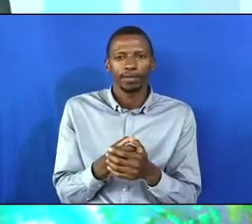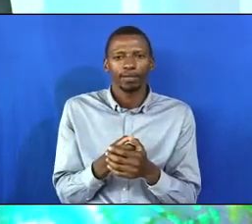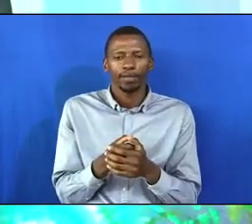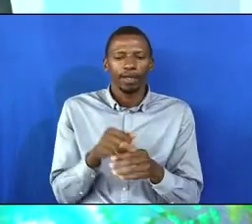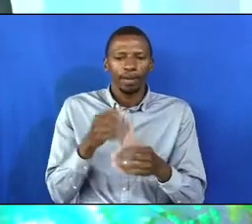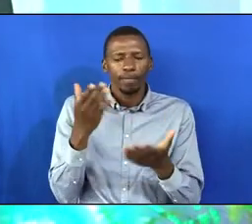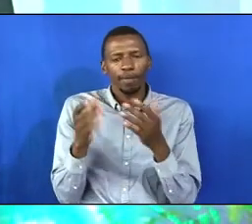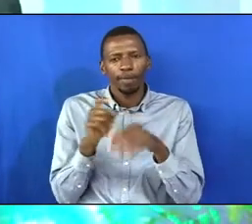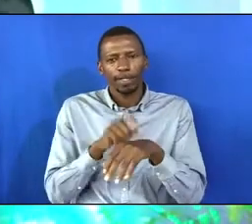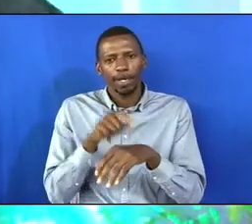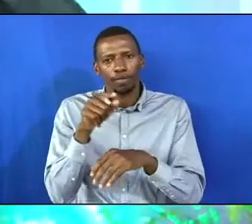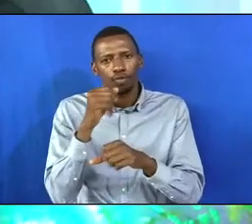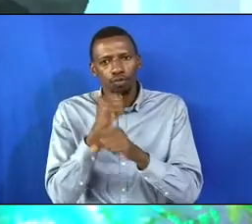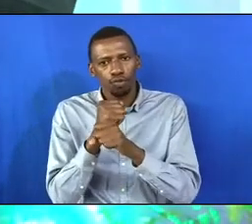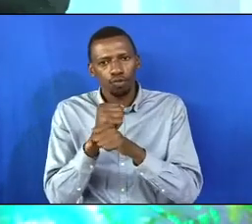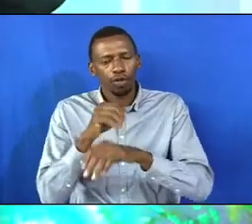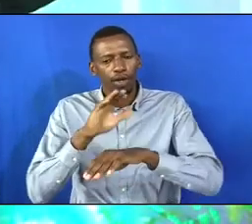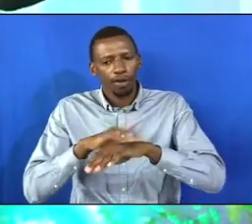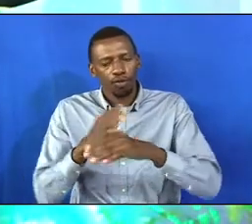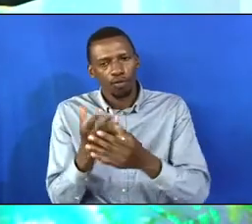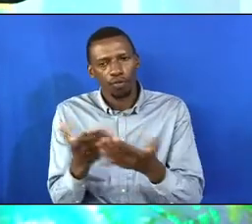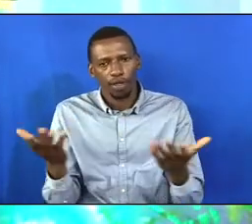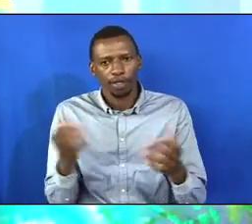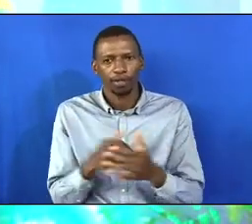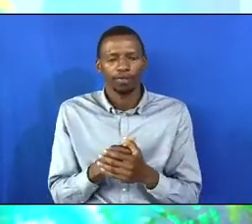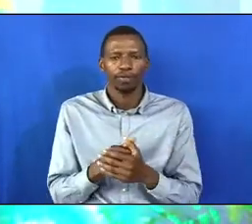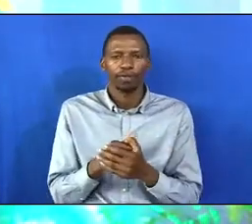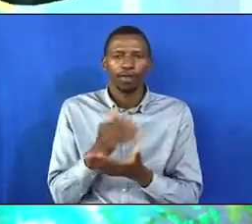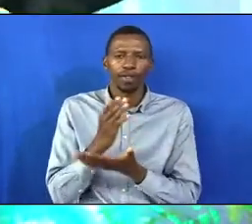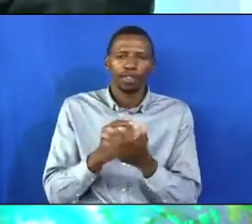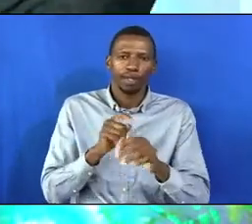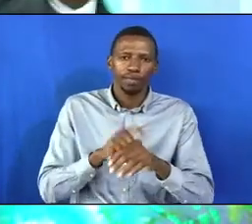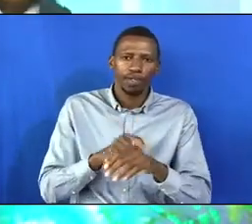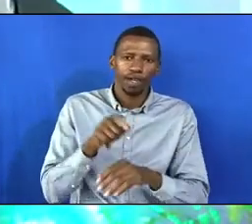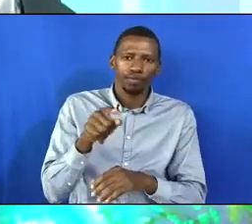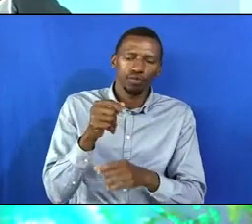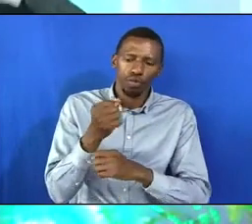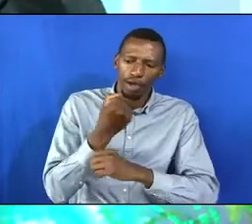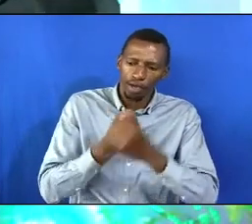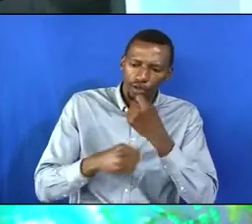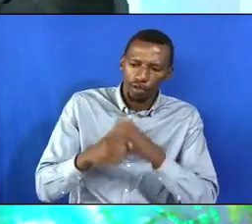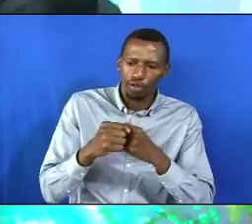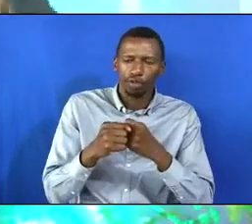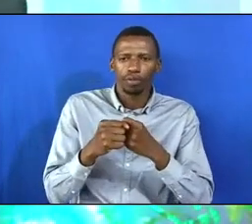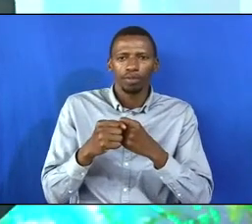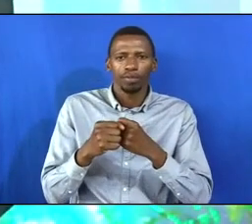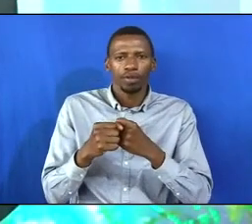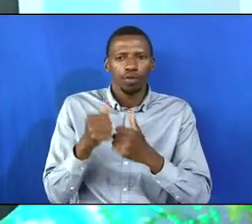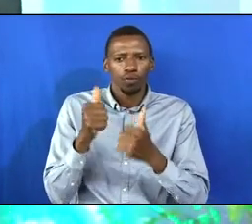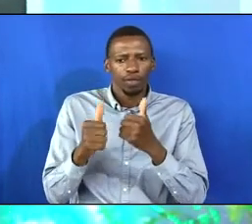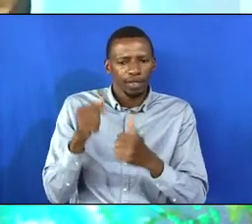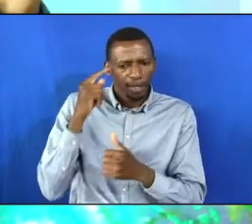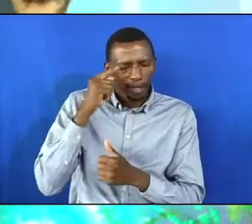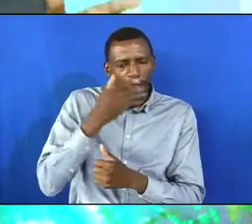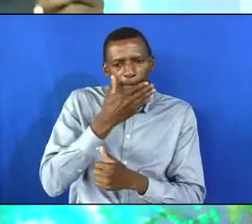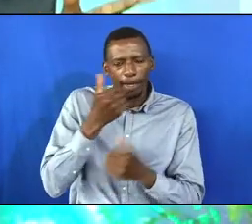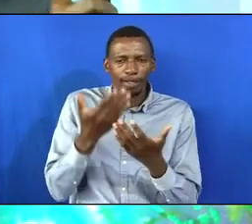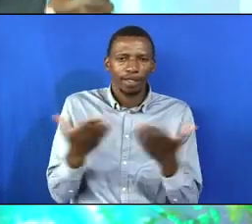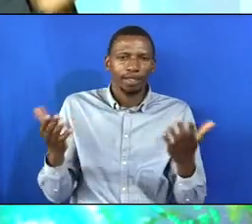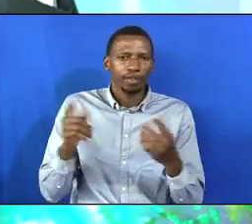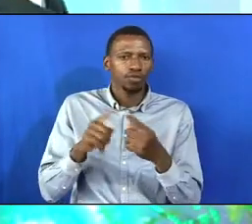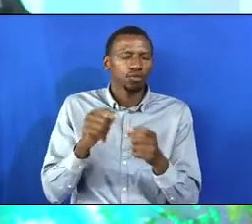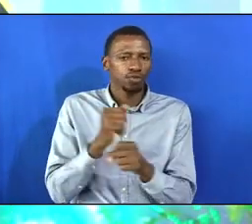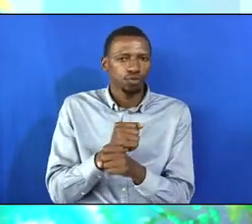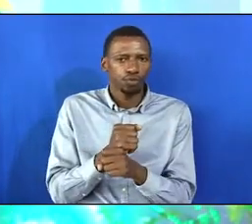thing, even when you are doing something that 100% seems to be the logical thing to do, I've realized